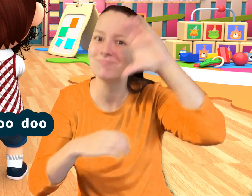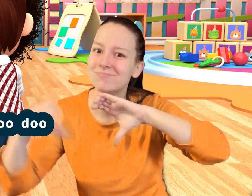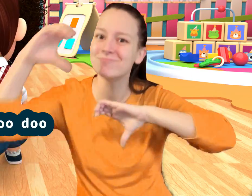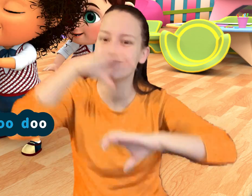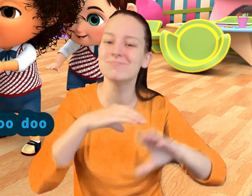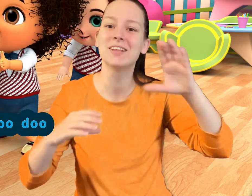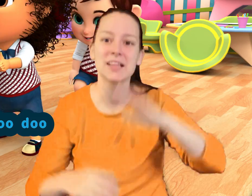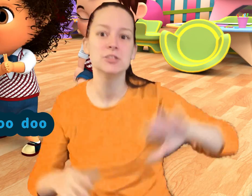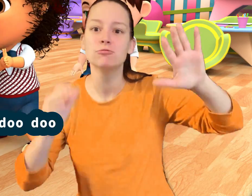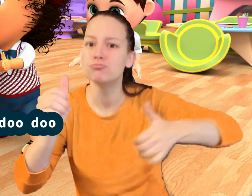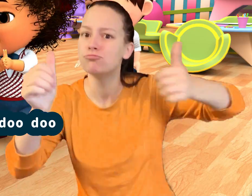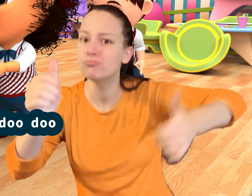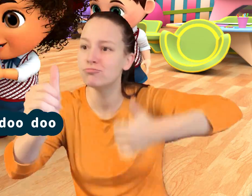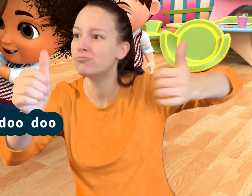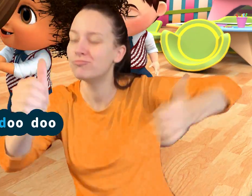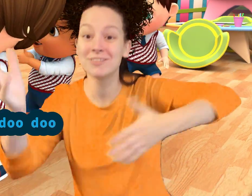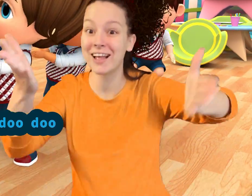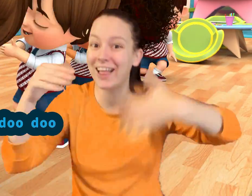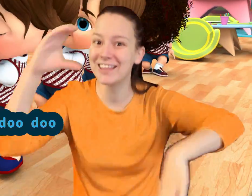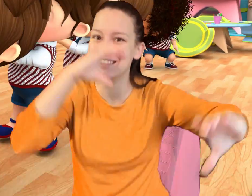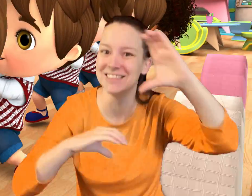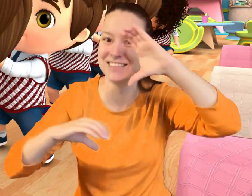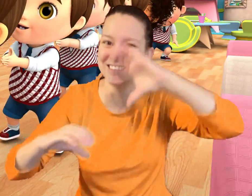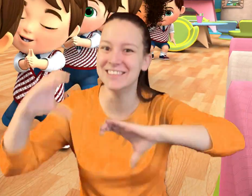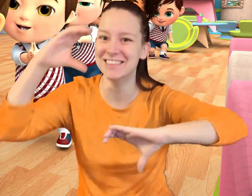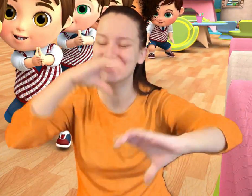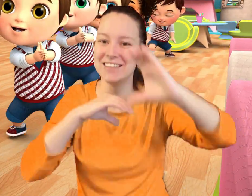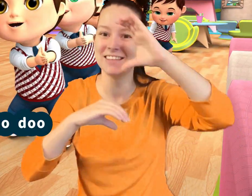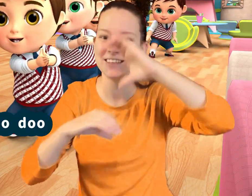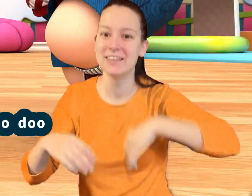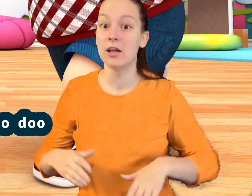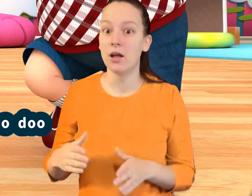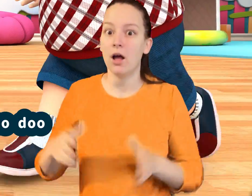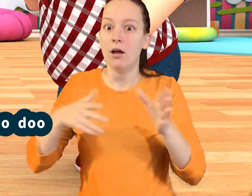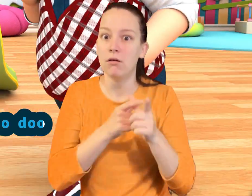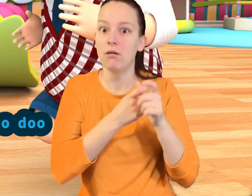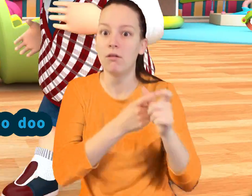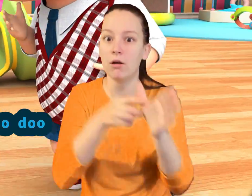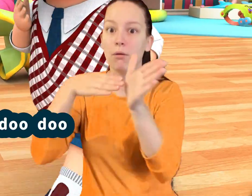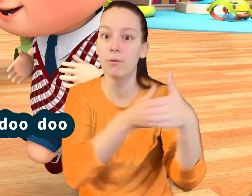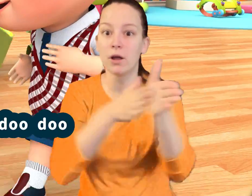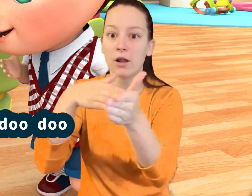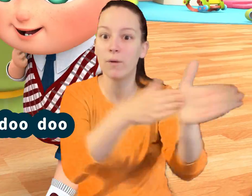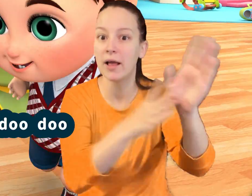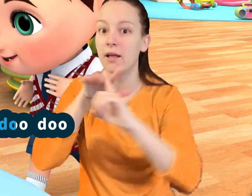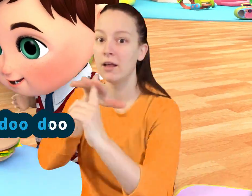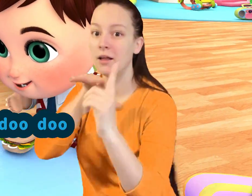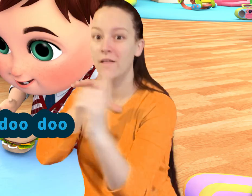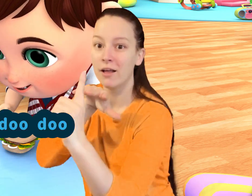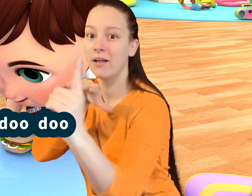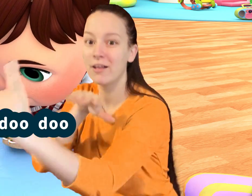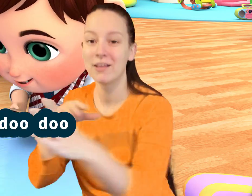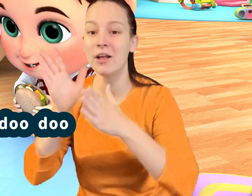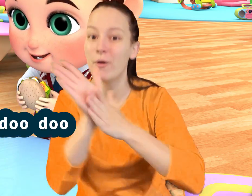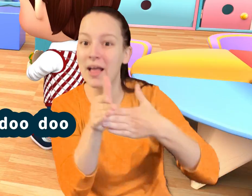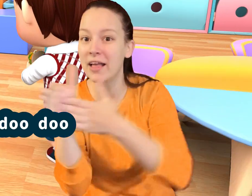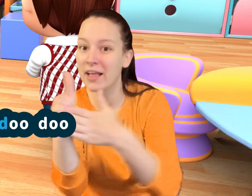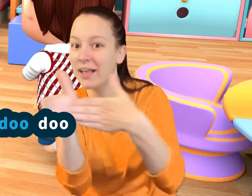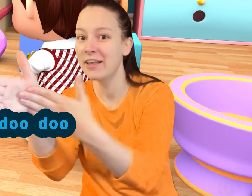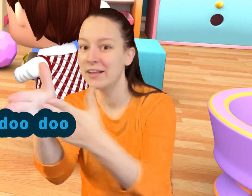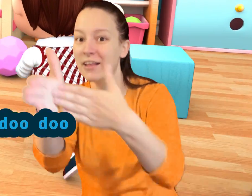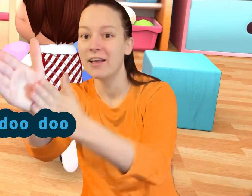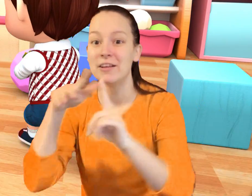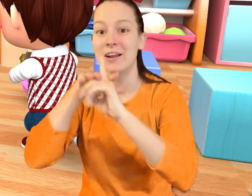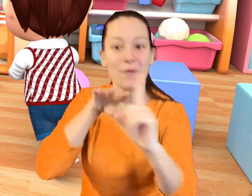let's go hunt Let's Go Hunt do let's go hunt run away run away do run